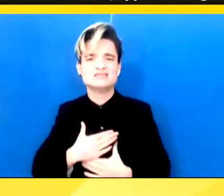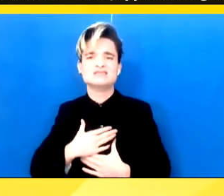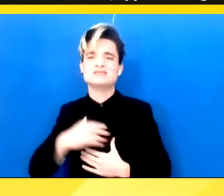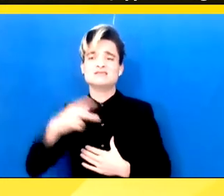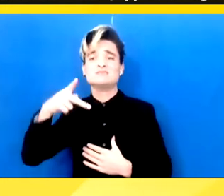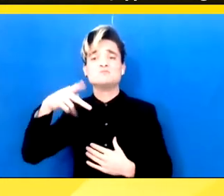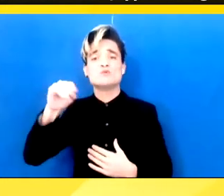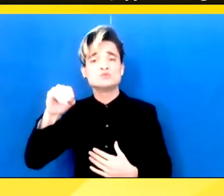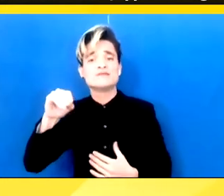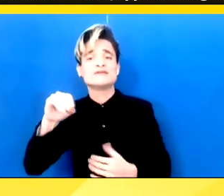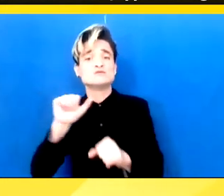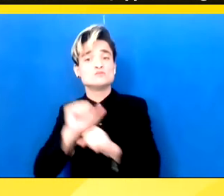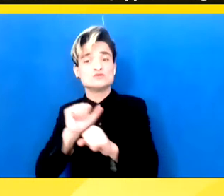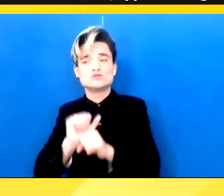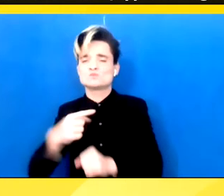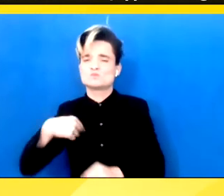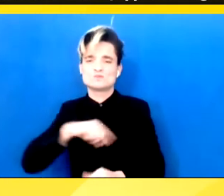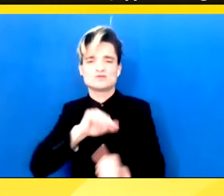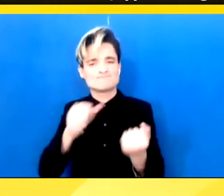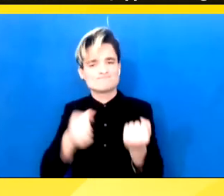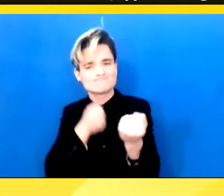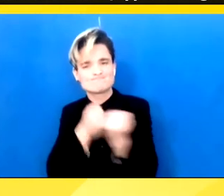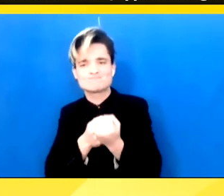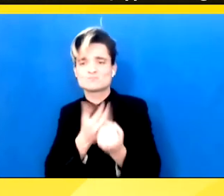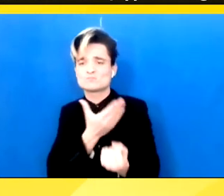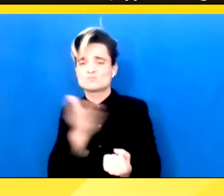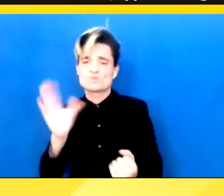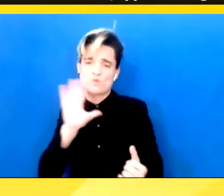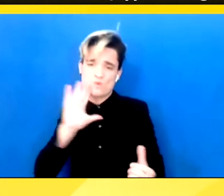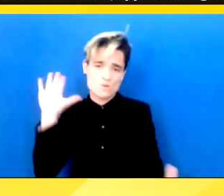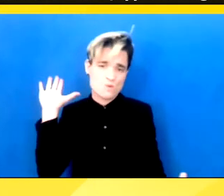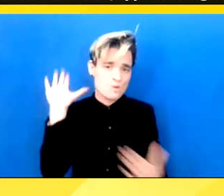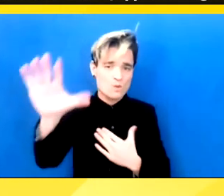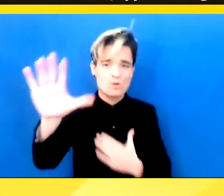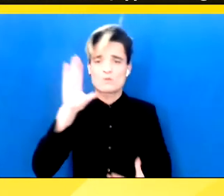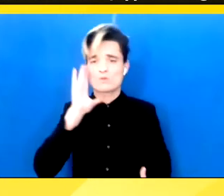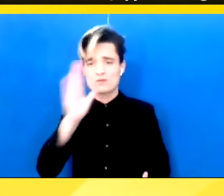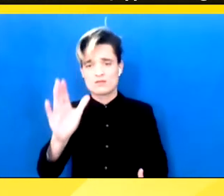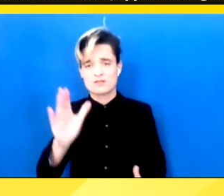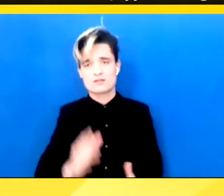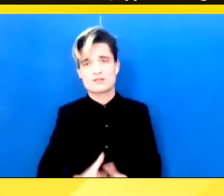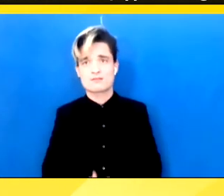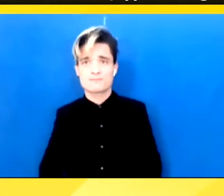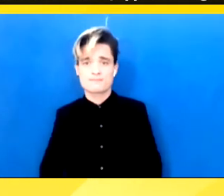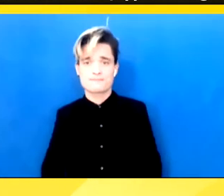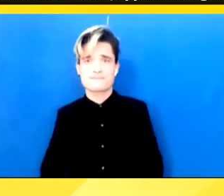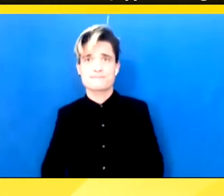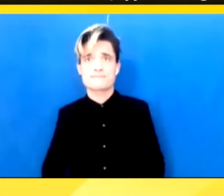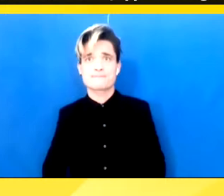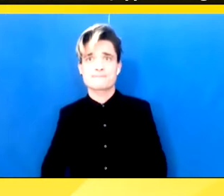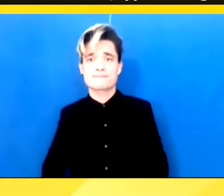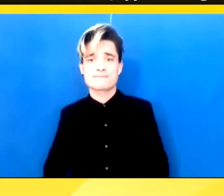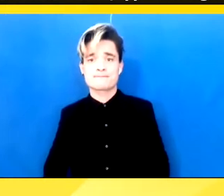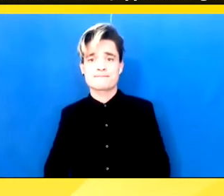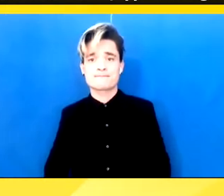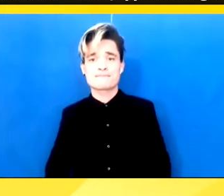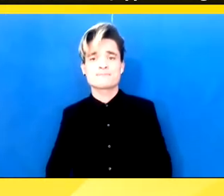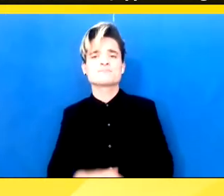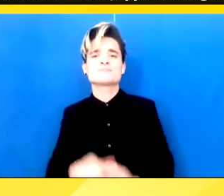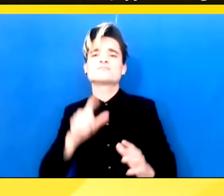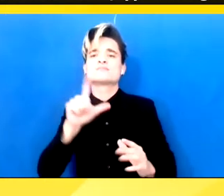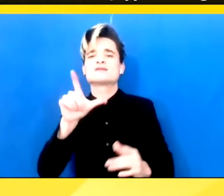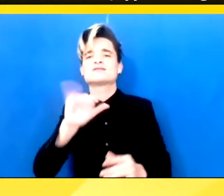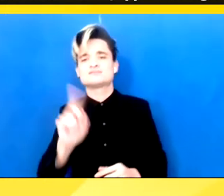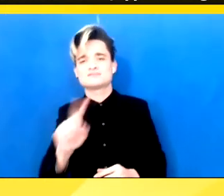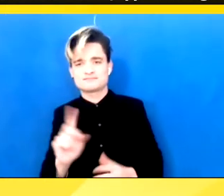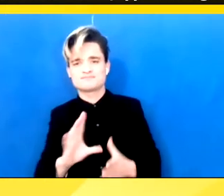you. On it. Sure thing. Thank you so much. Thank you so much. And you're right. When